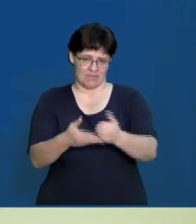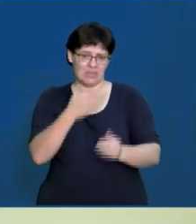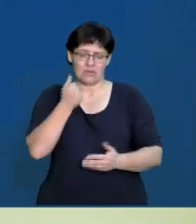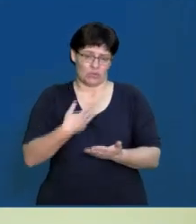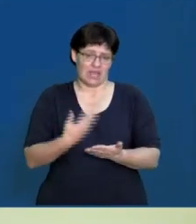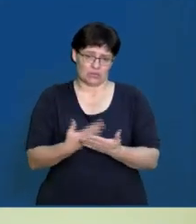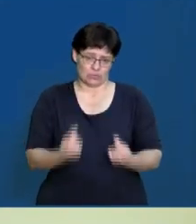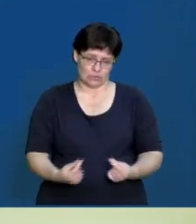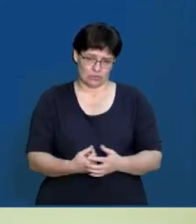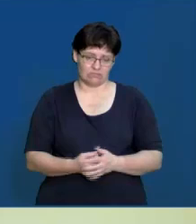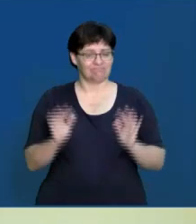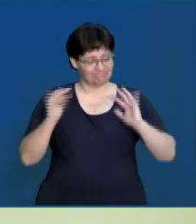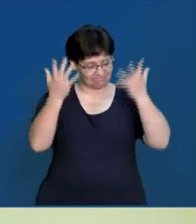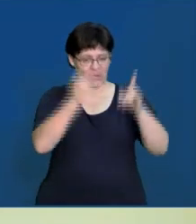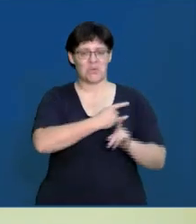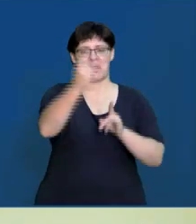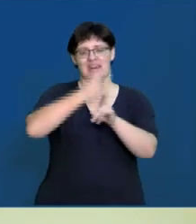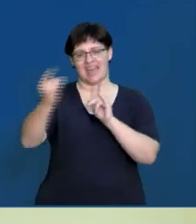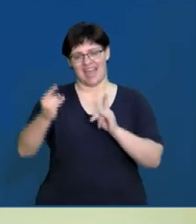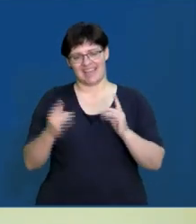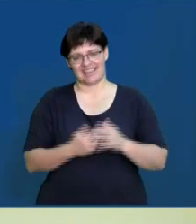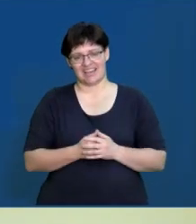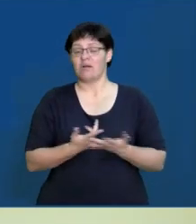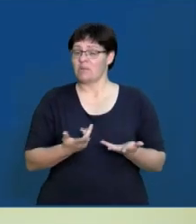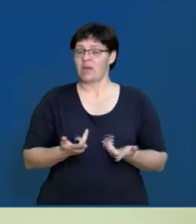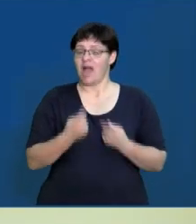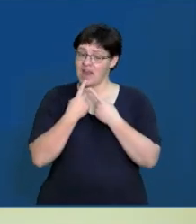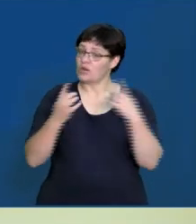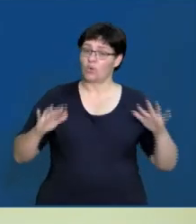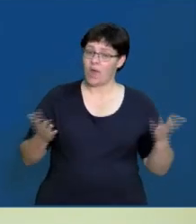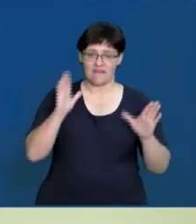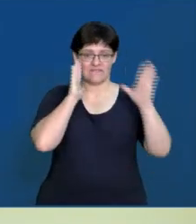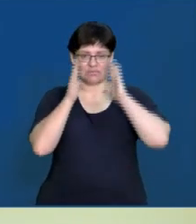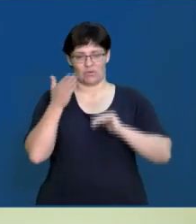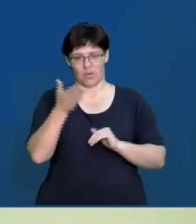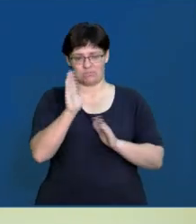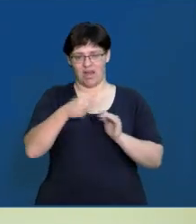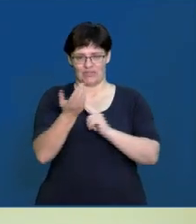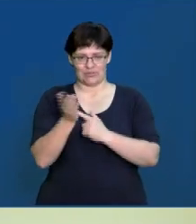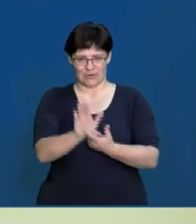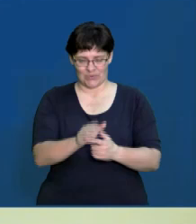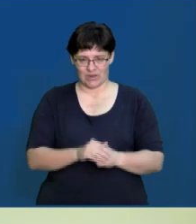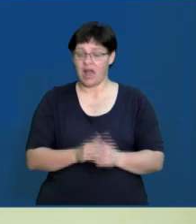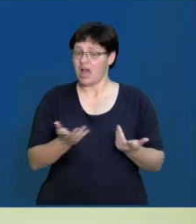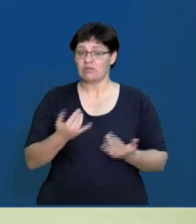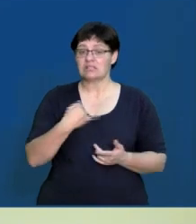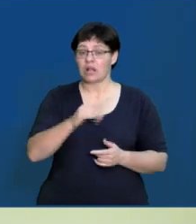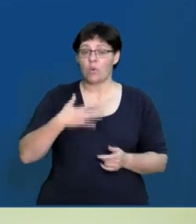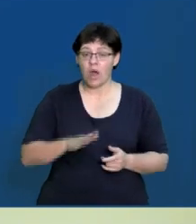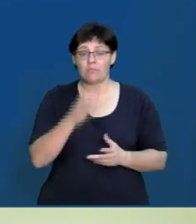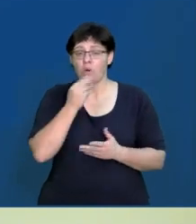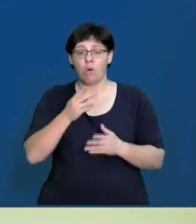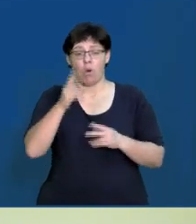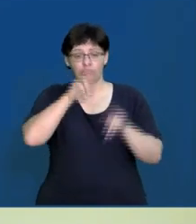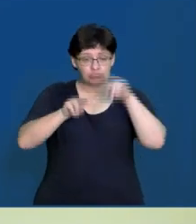we are here to assist you as best as we can. Congratulations to all of the competition winners who will be announced on Facebook after the